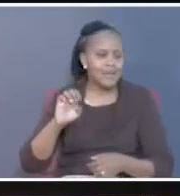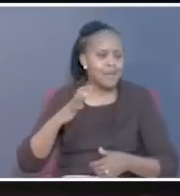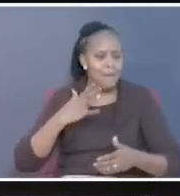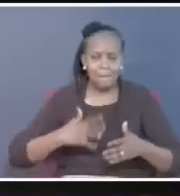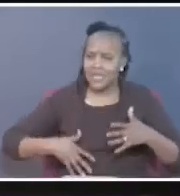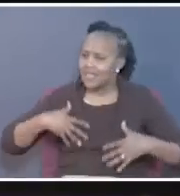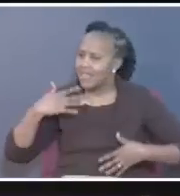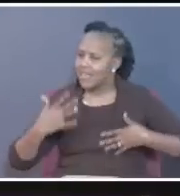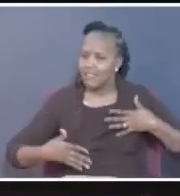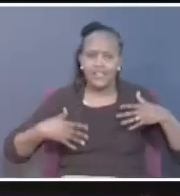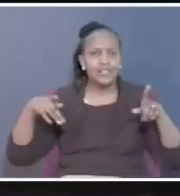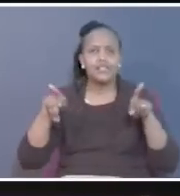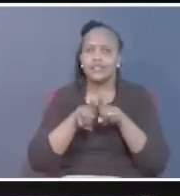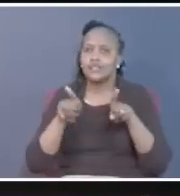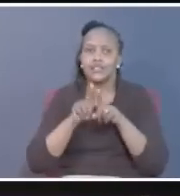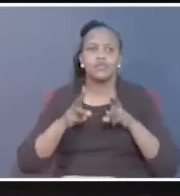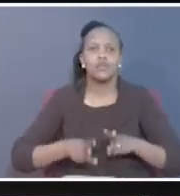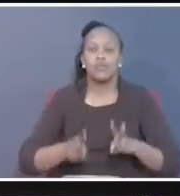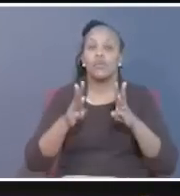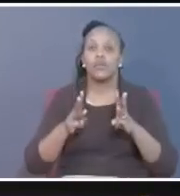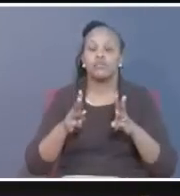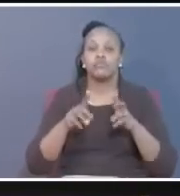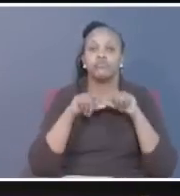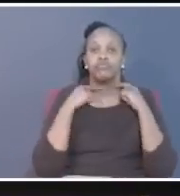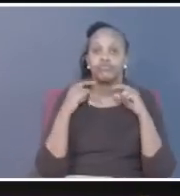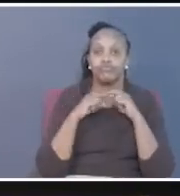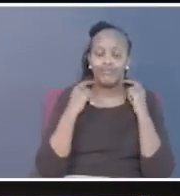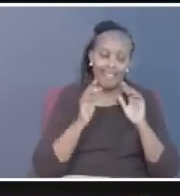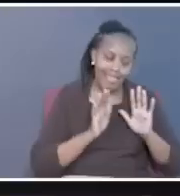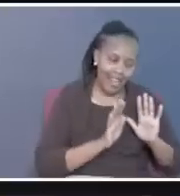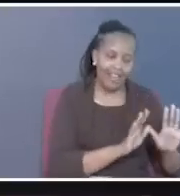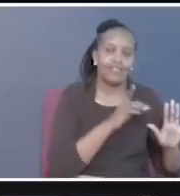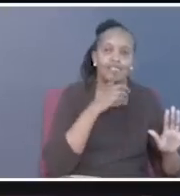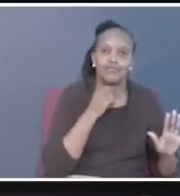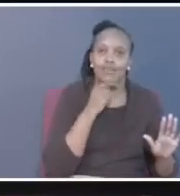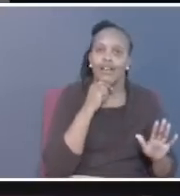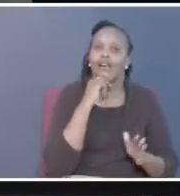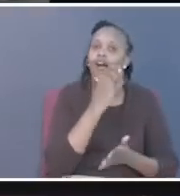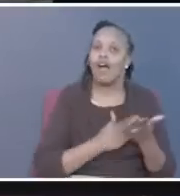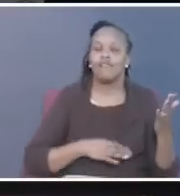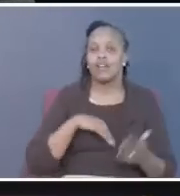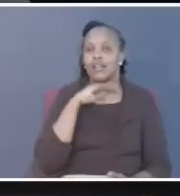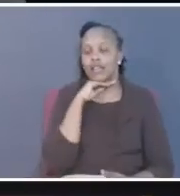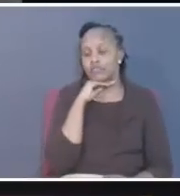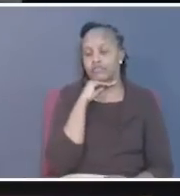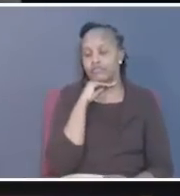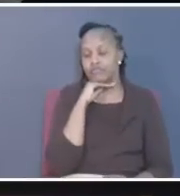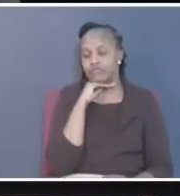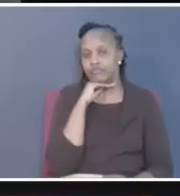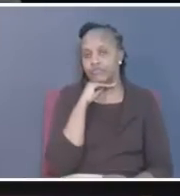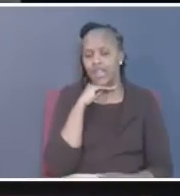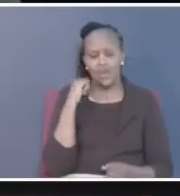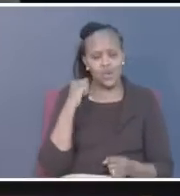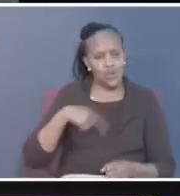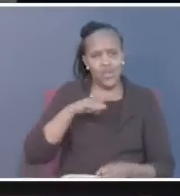distanced himself from this man who was lying there half dead. We are not told